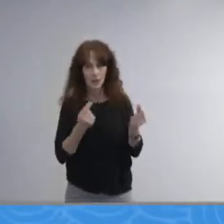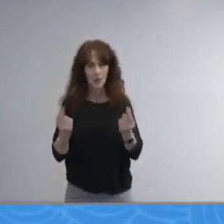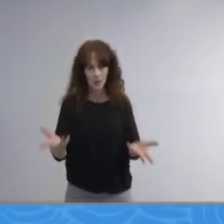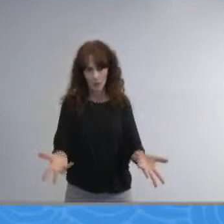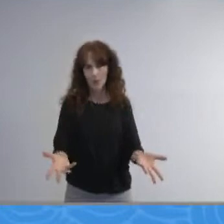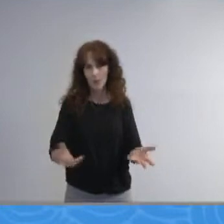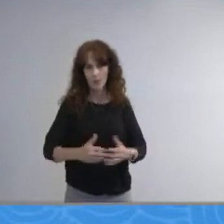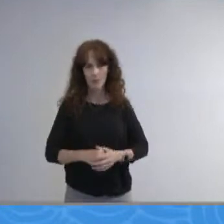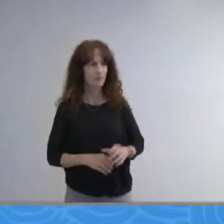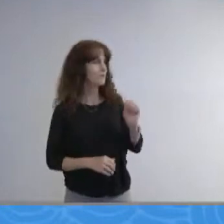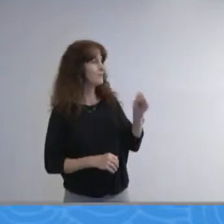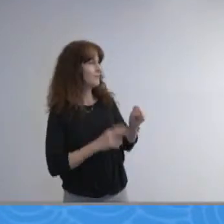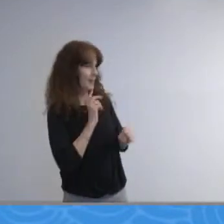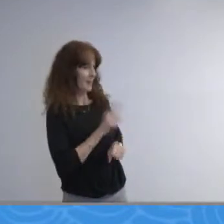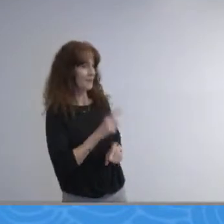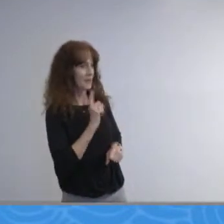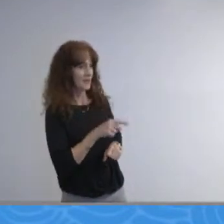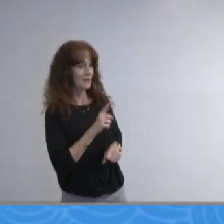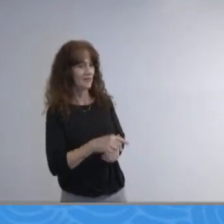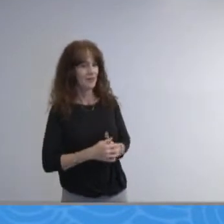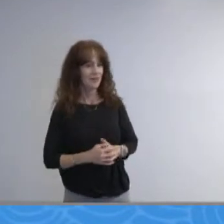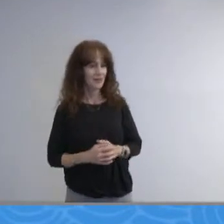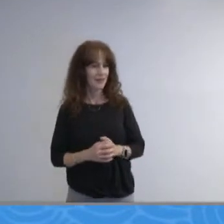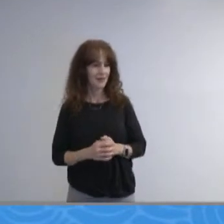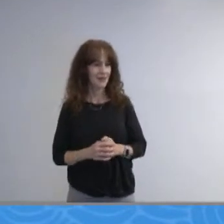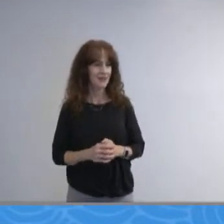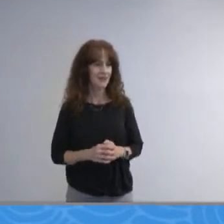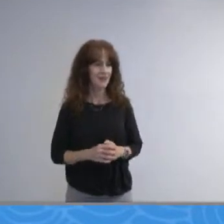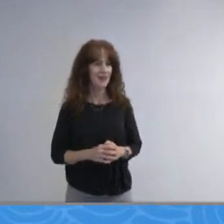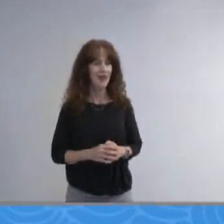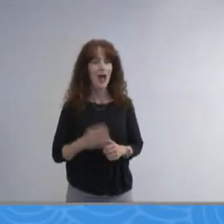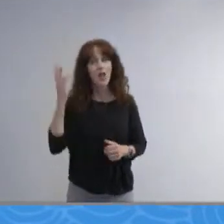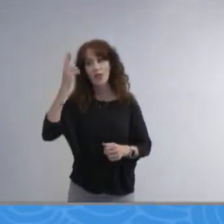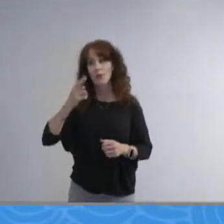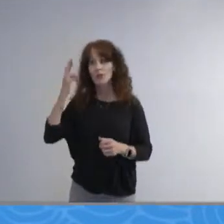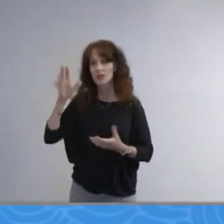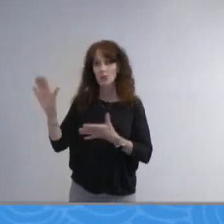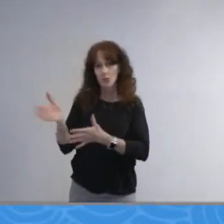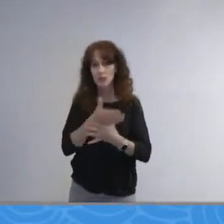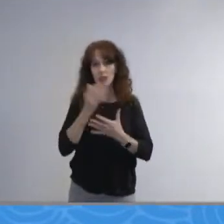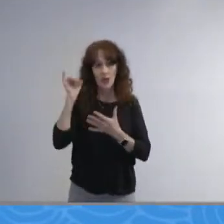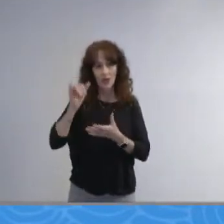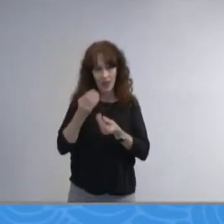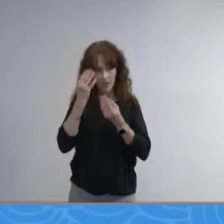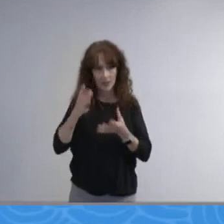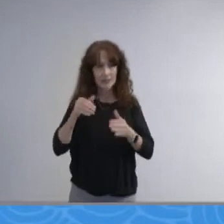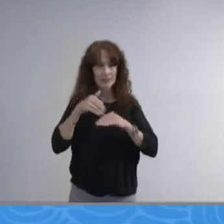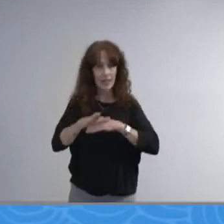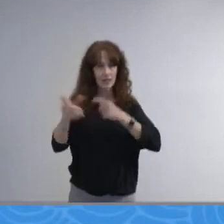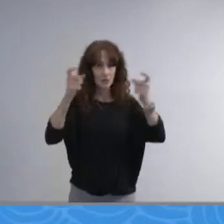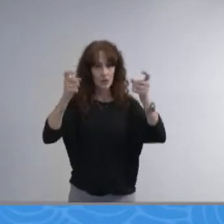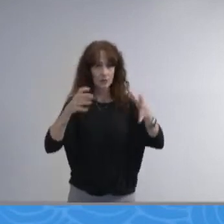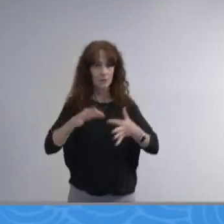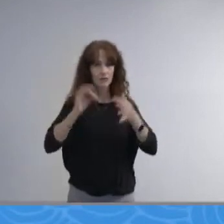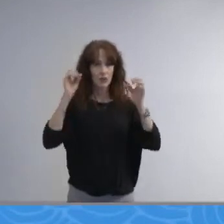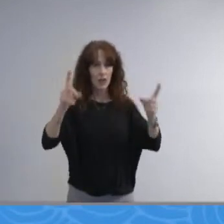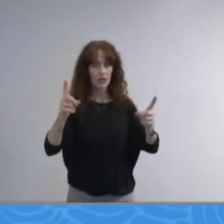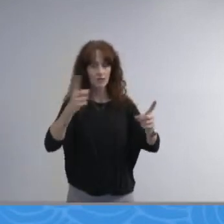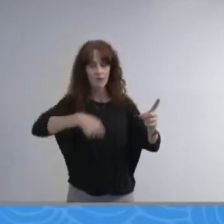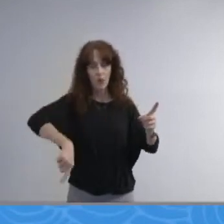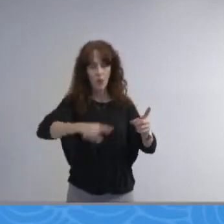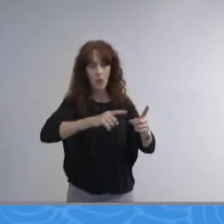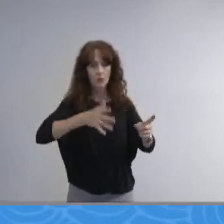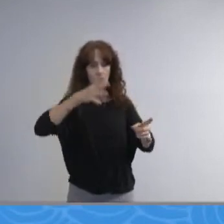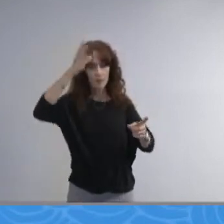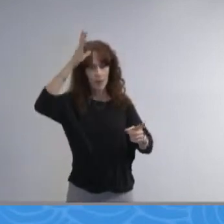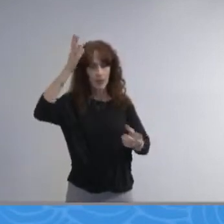it. Definitely. Yes. And usually, and the reason we share that information that to send to the director of special ed is for those parents